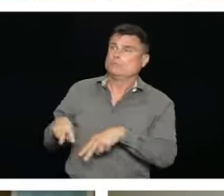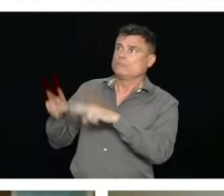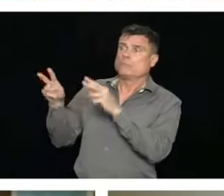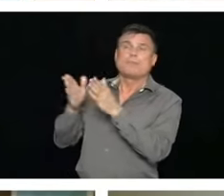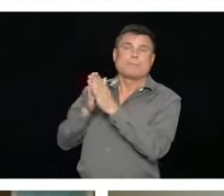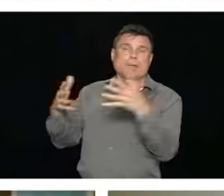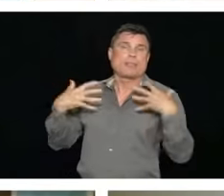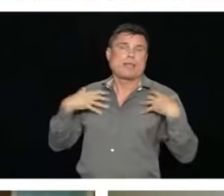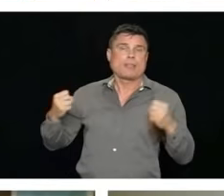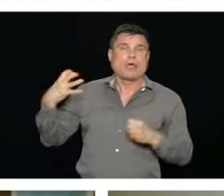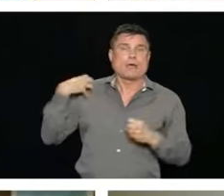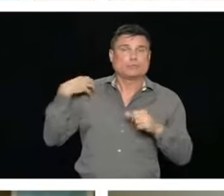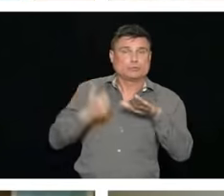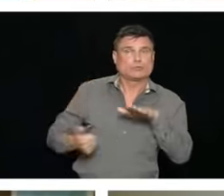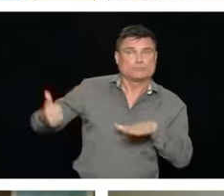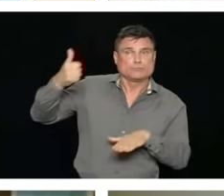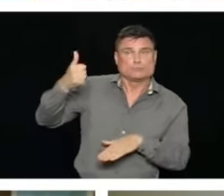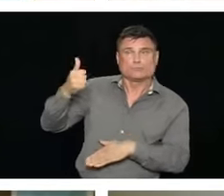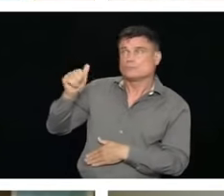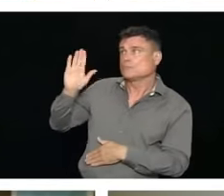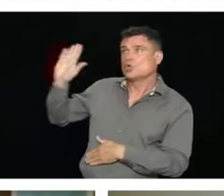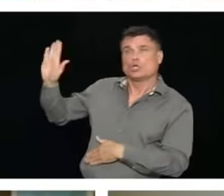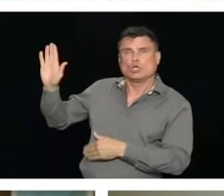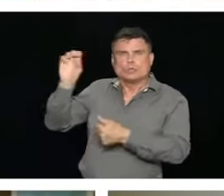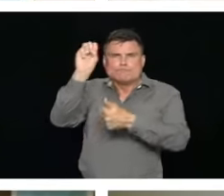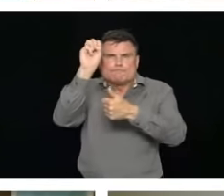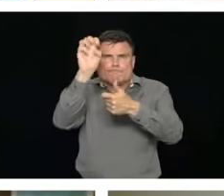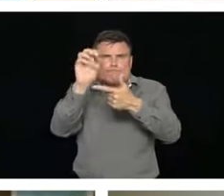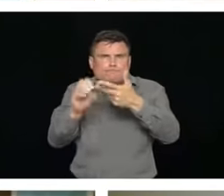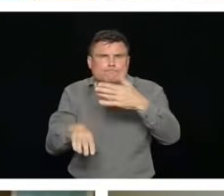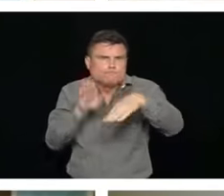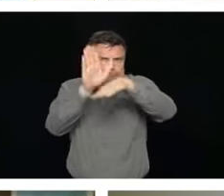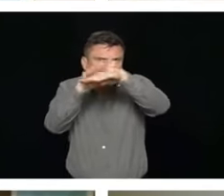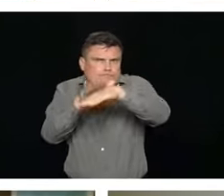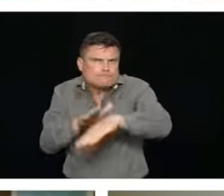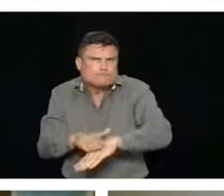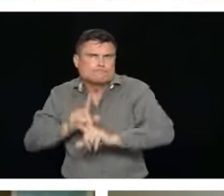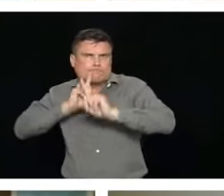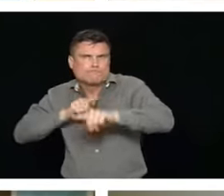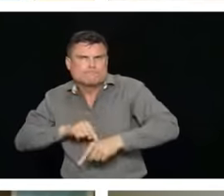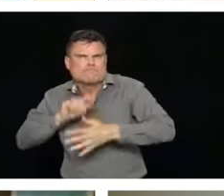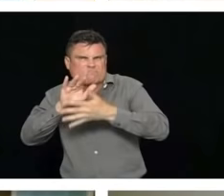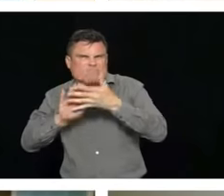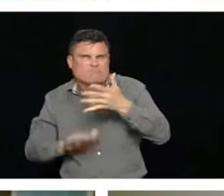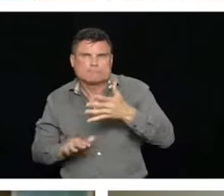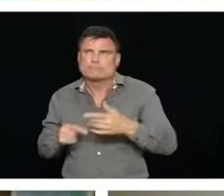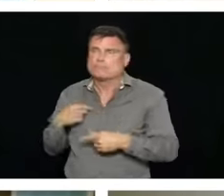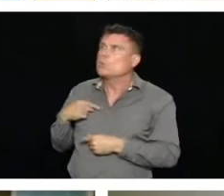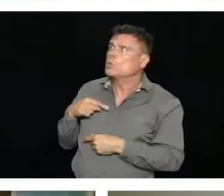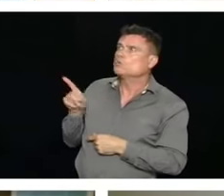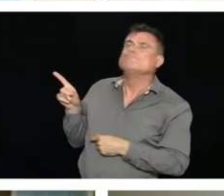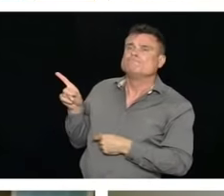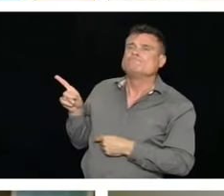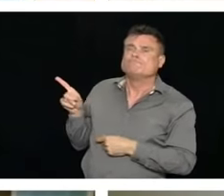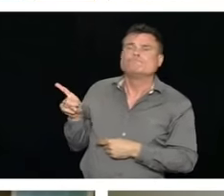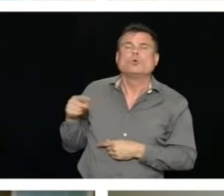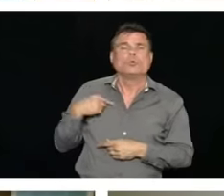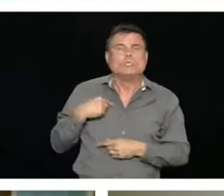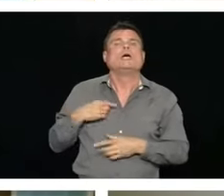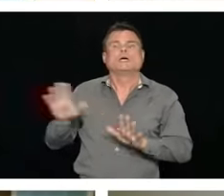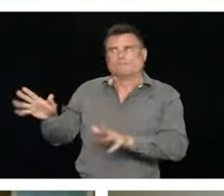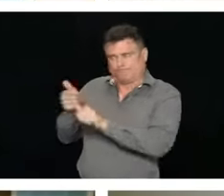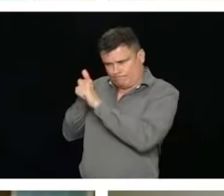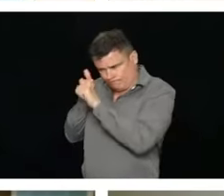And a big provincial response. Everybody did what they were told. We're very compliant. And I'm glad for that. And I think there has been an